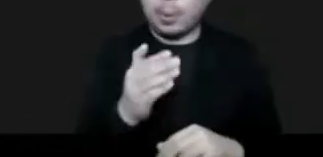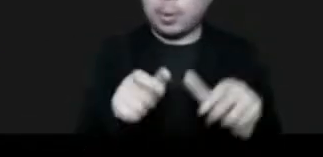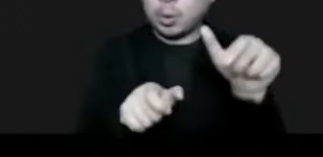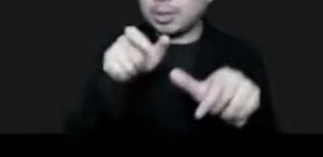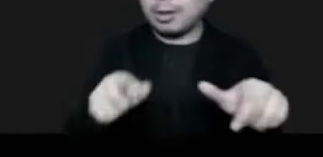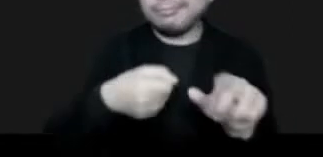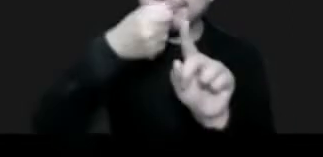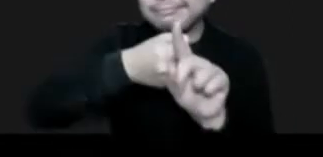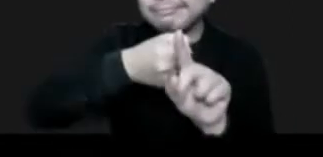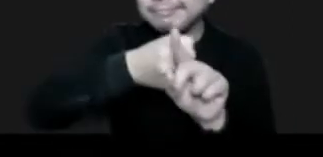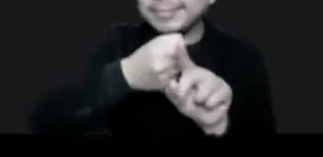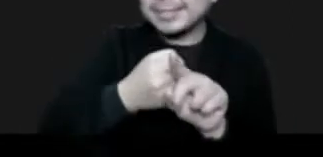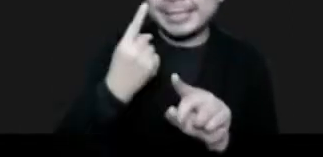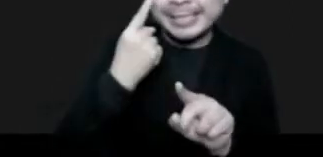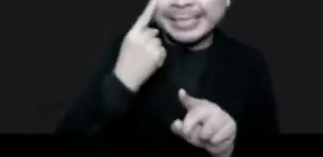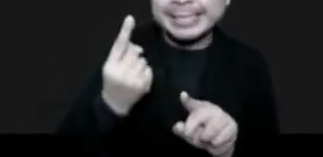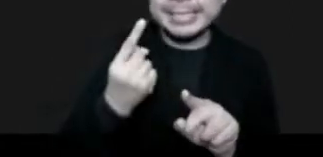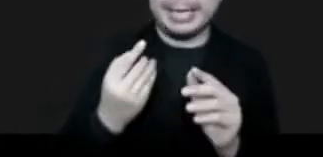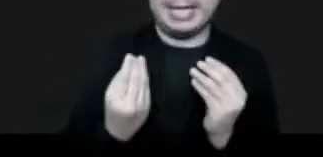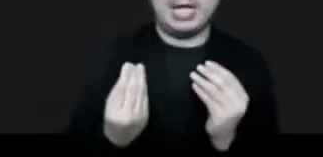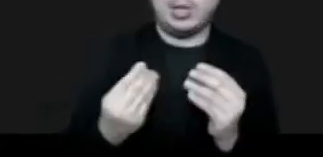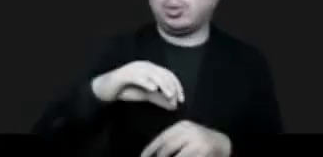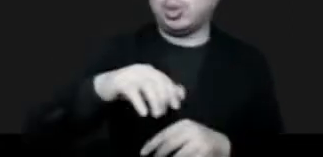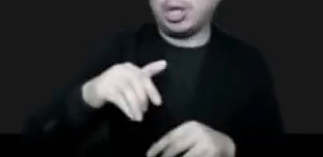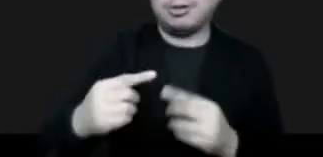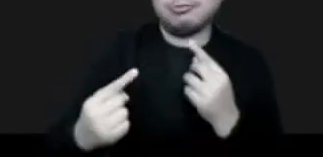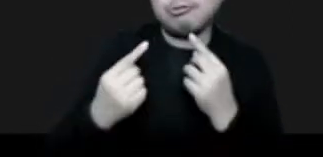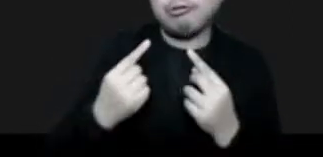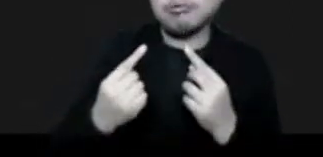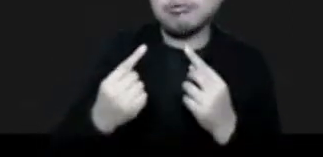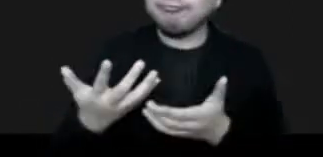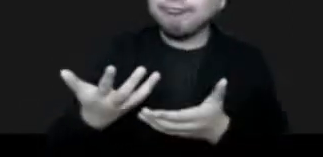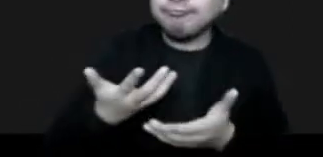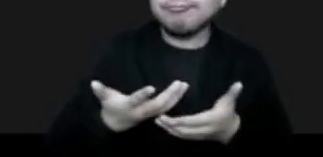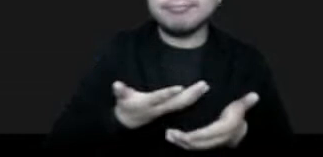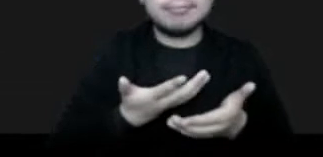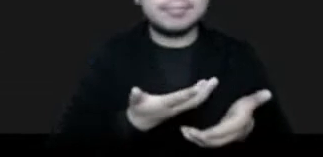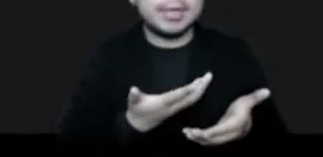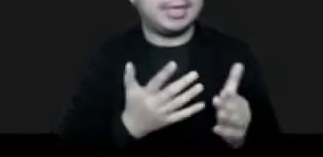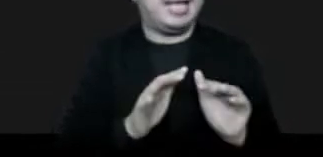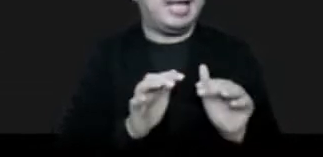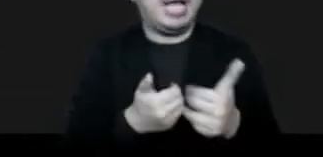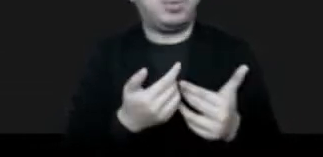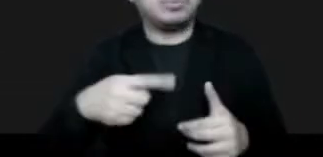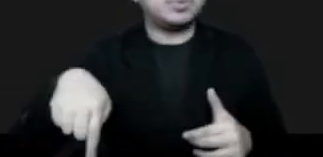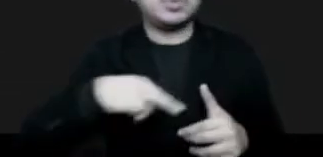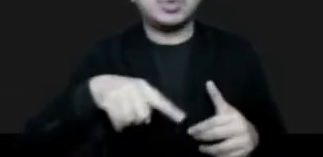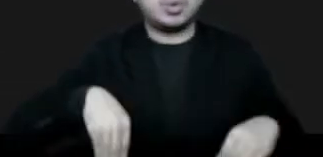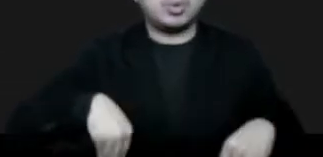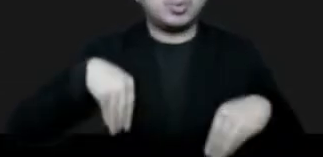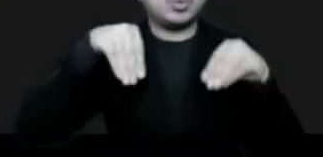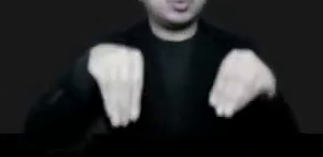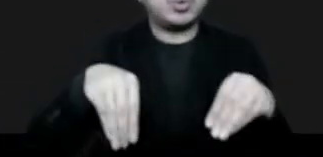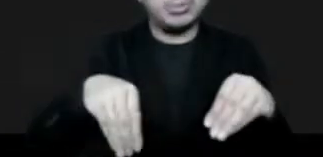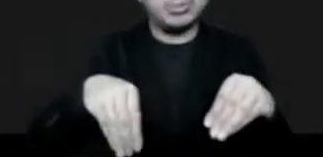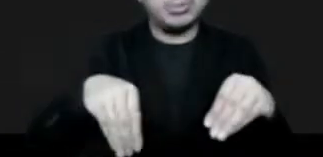the national consultations and find ways to contribute. Another action that I recommend colleagues take at